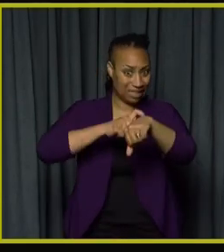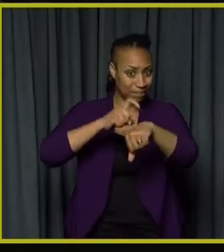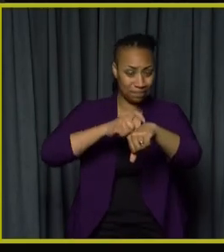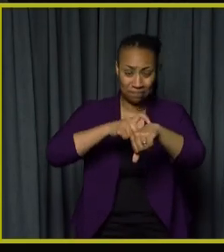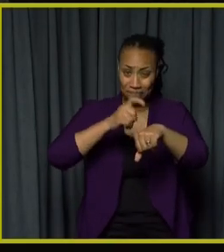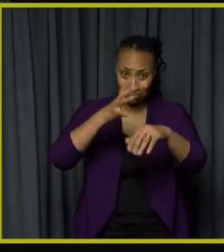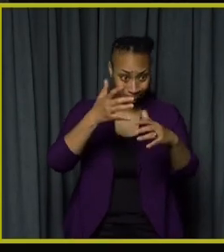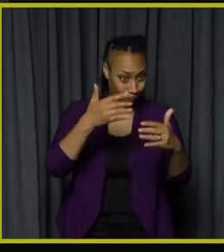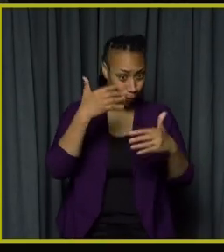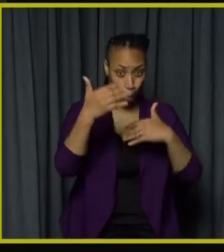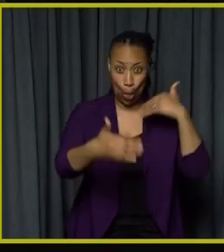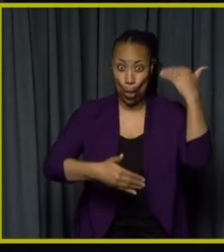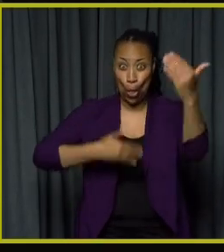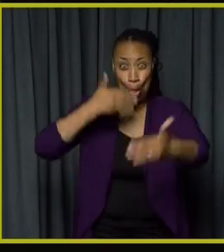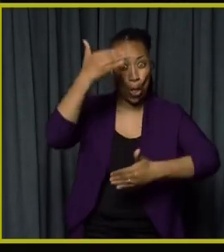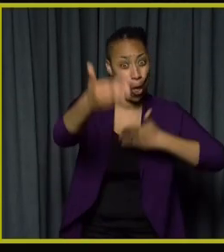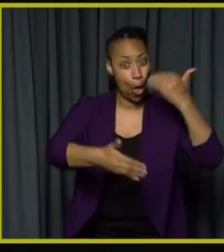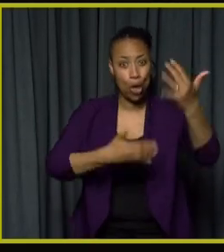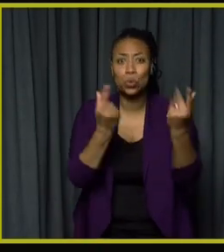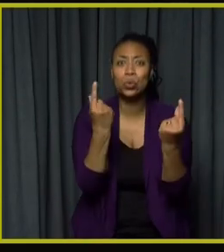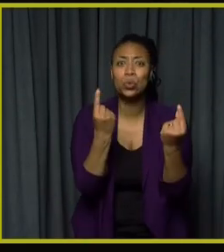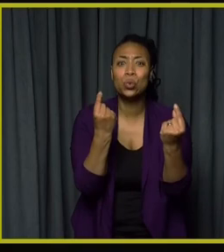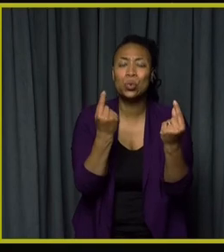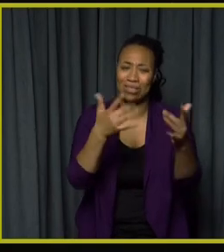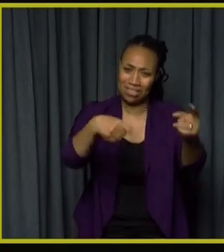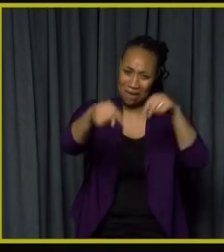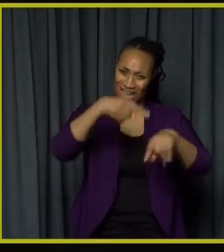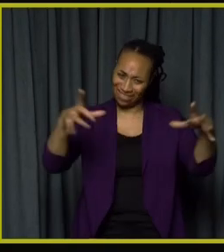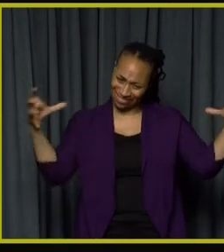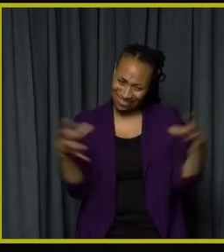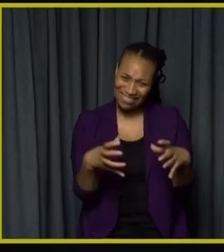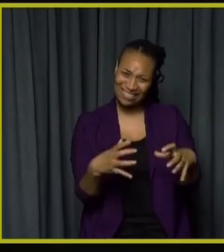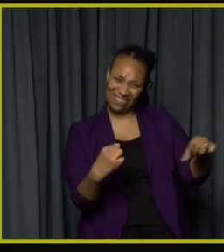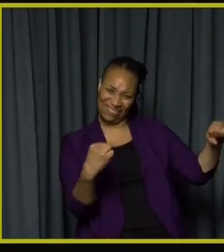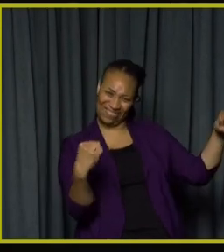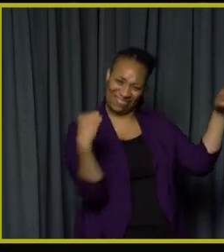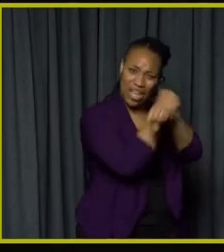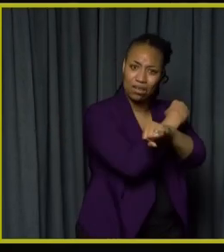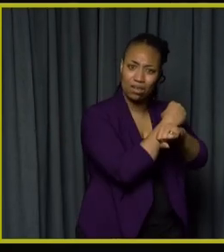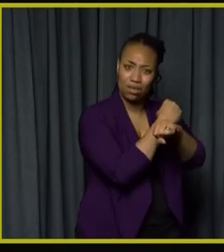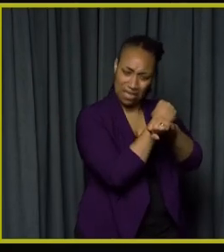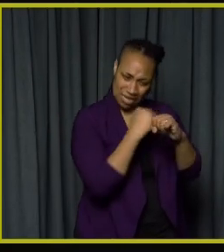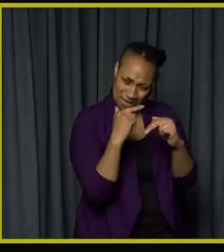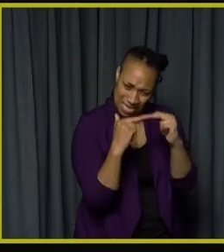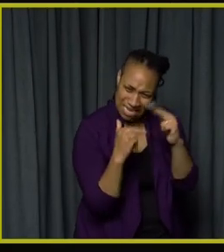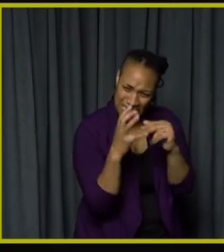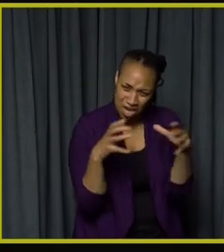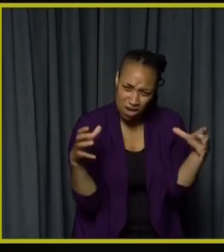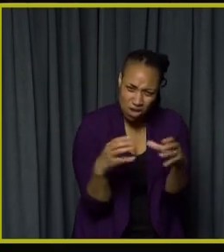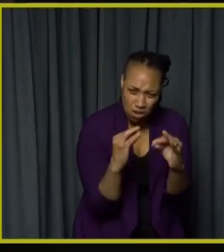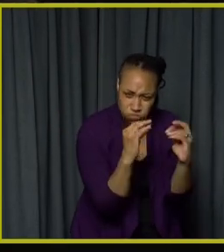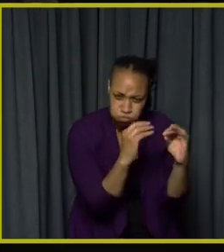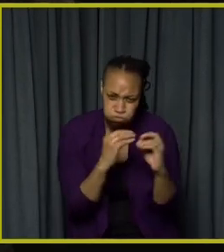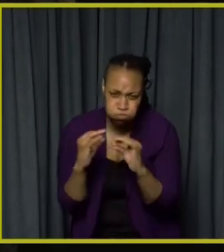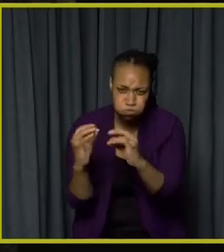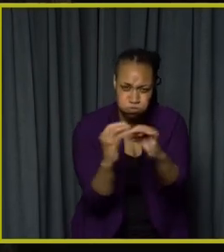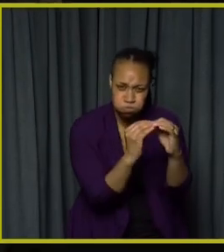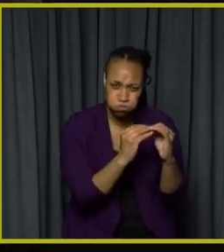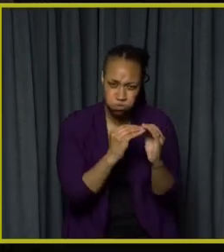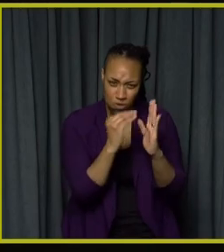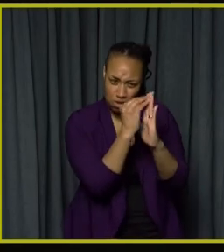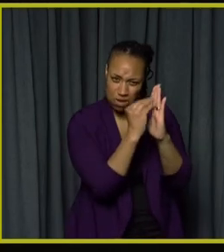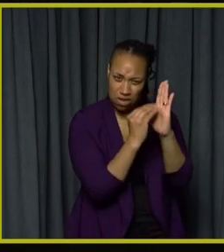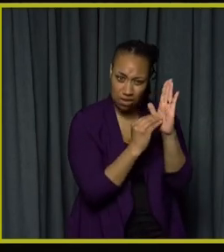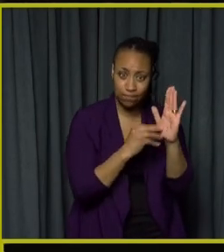time for a major transformation and reconstruction. In recent weeks, we've heard the media ask, when will